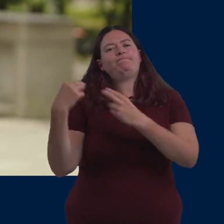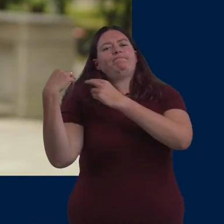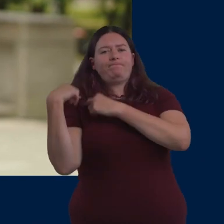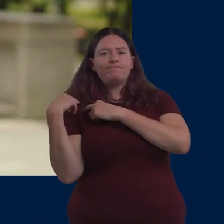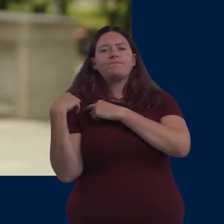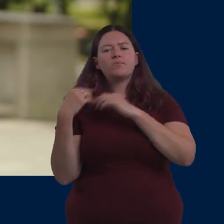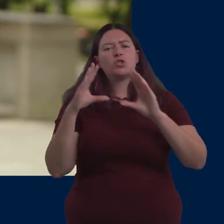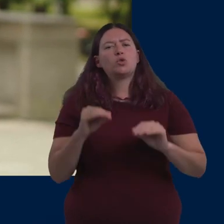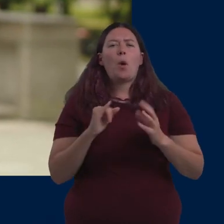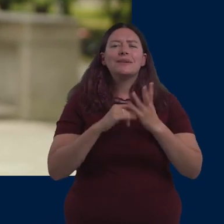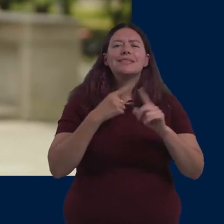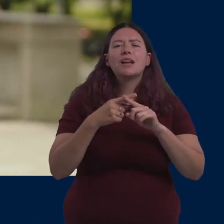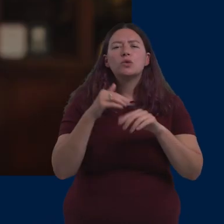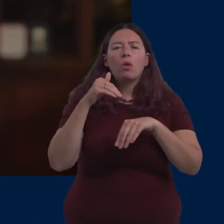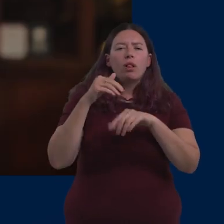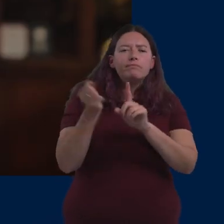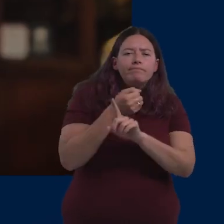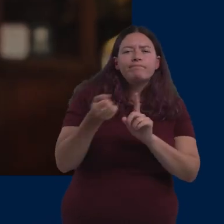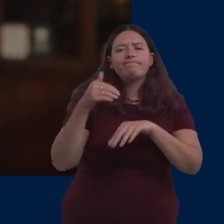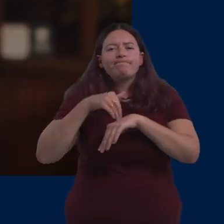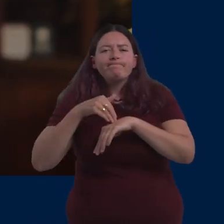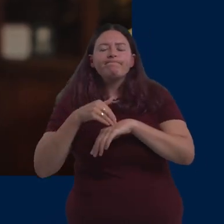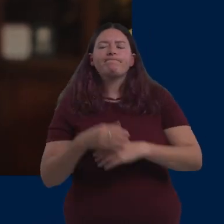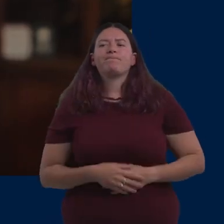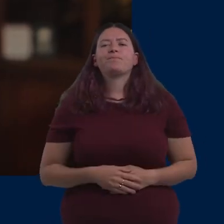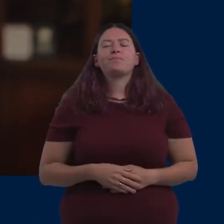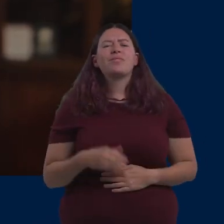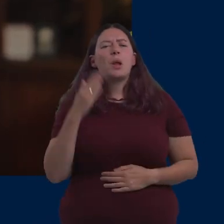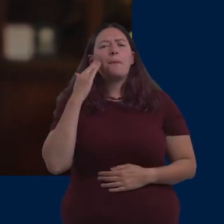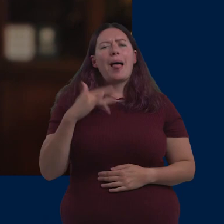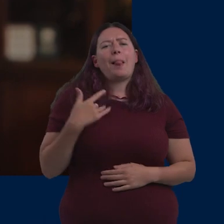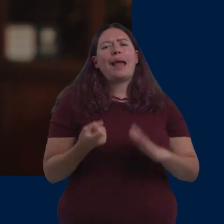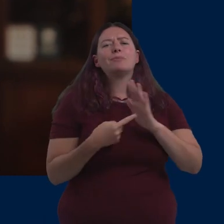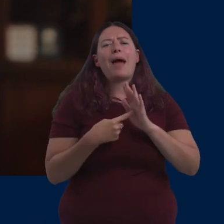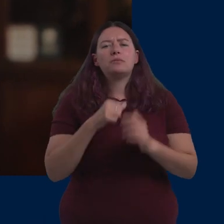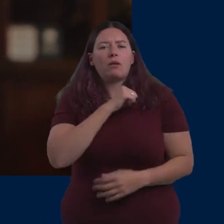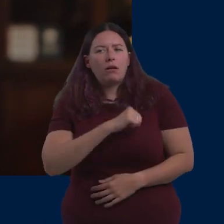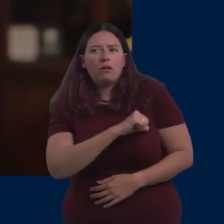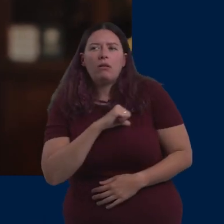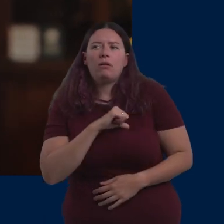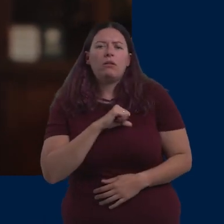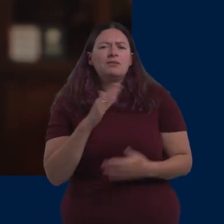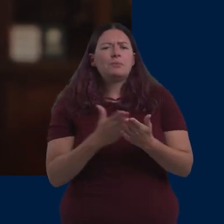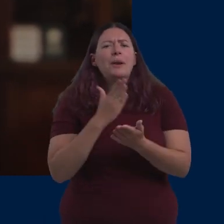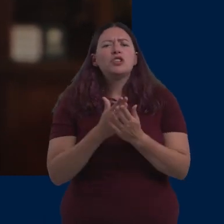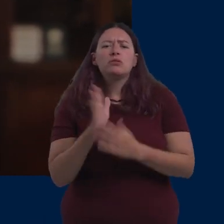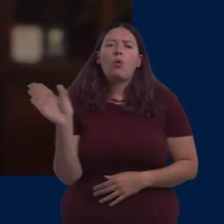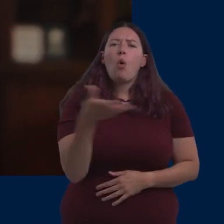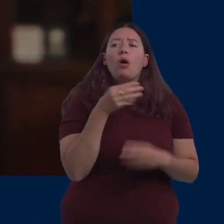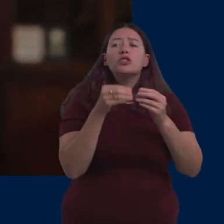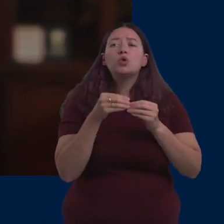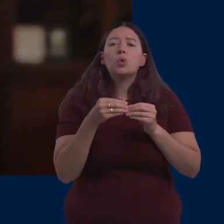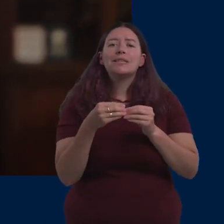sexual violence and harassment on campus. Our Black Lives Matter pledge is here to ensure that every student gets the